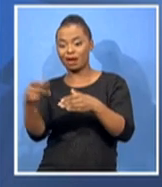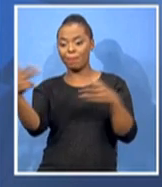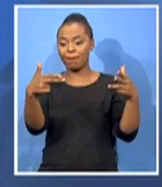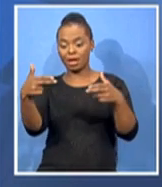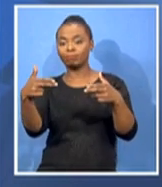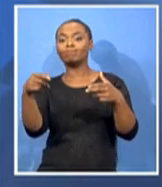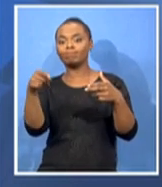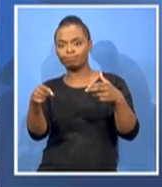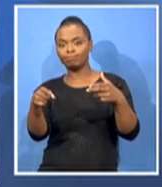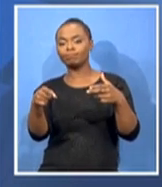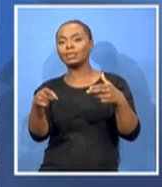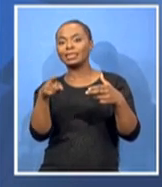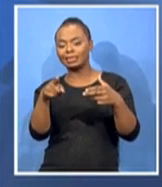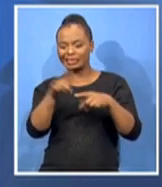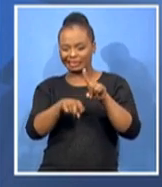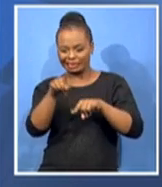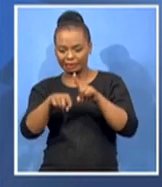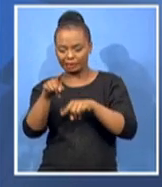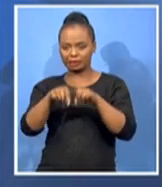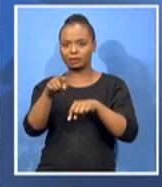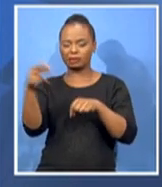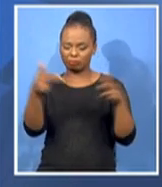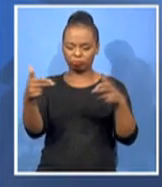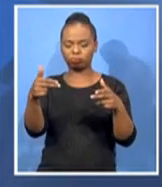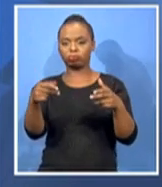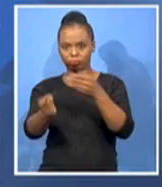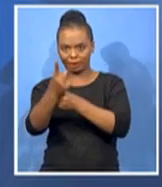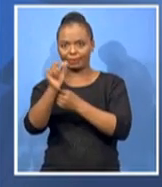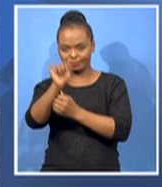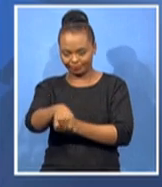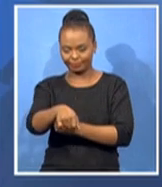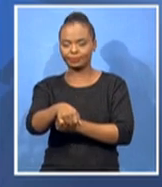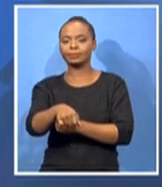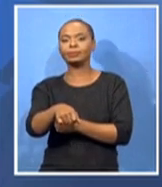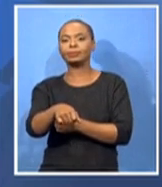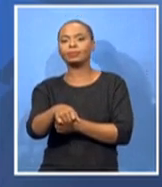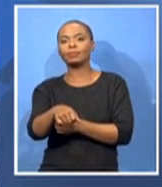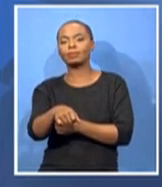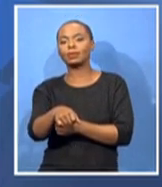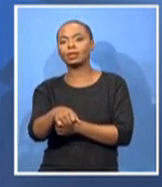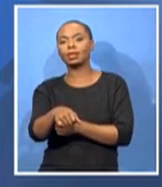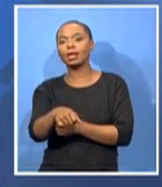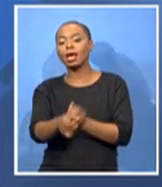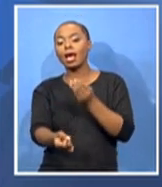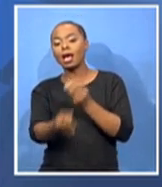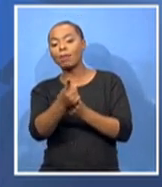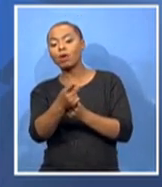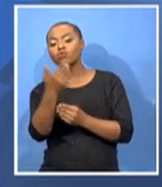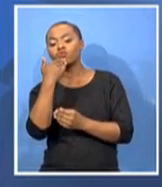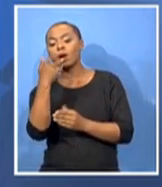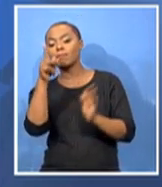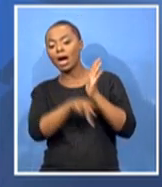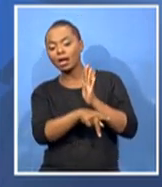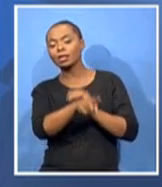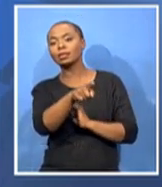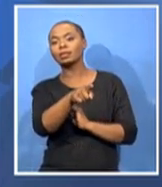scene. And of course, with those that were killed, we will await the post-mortem reports